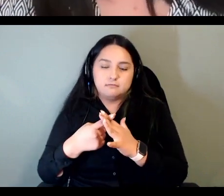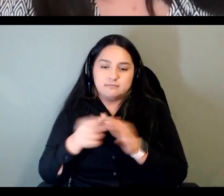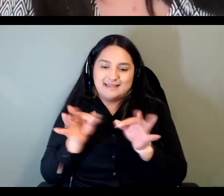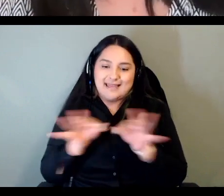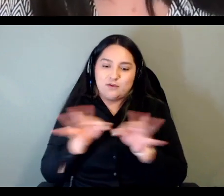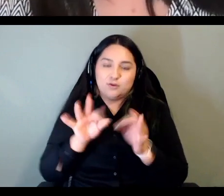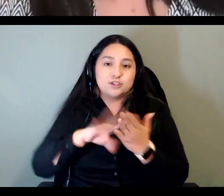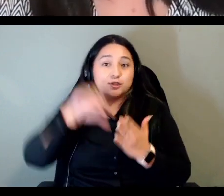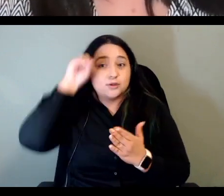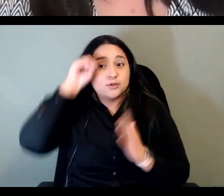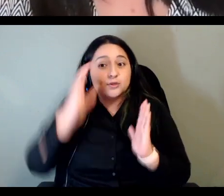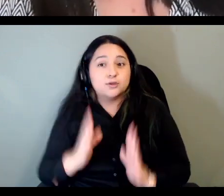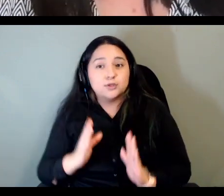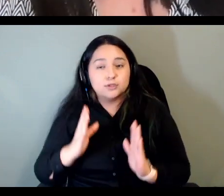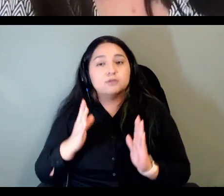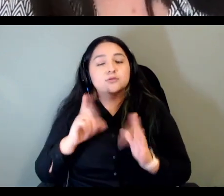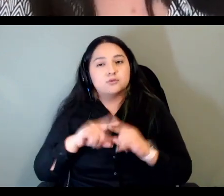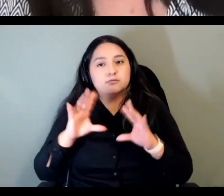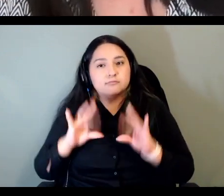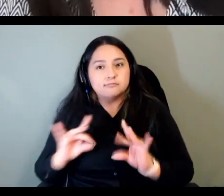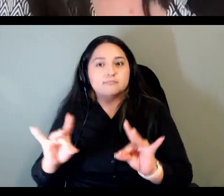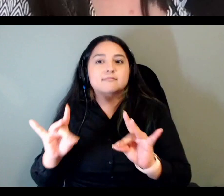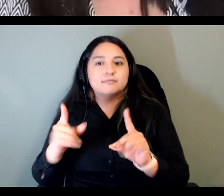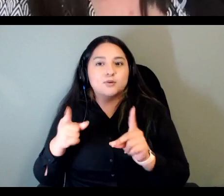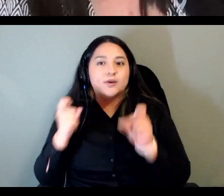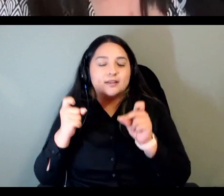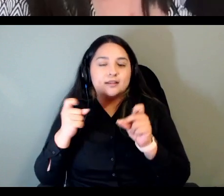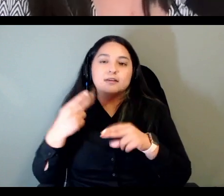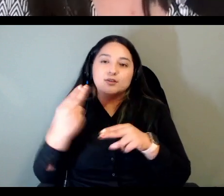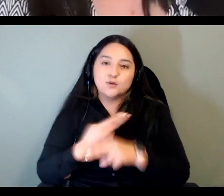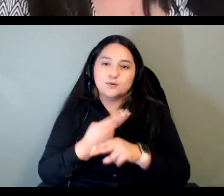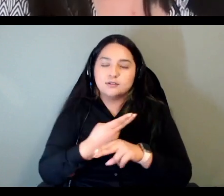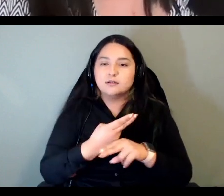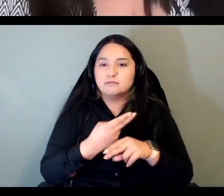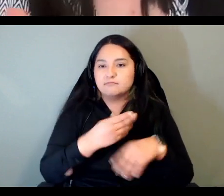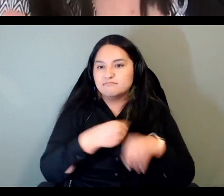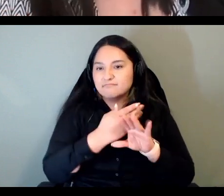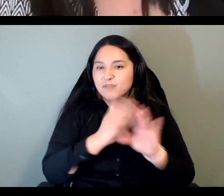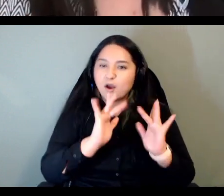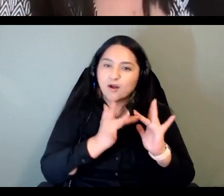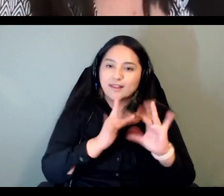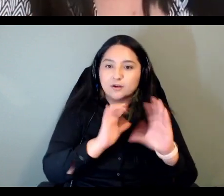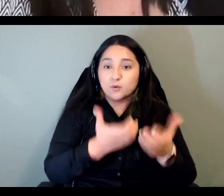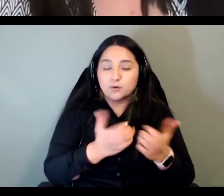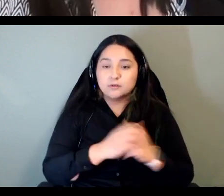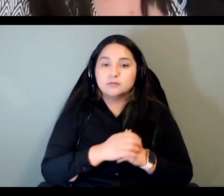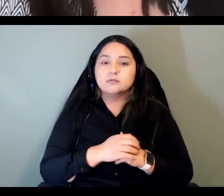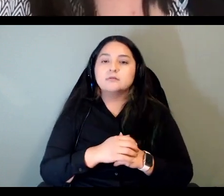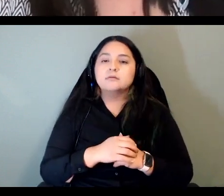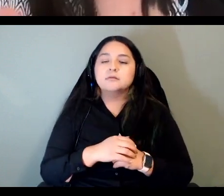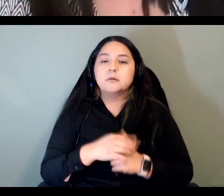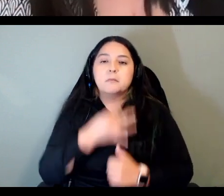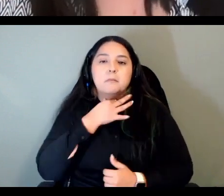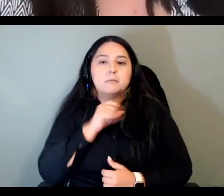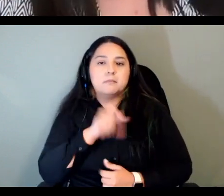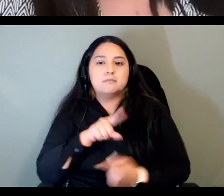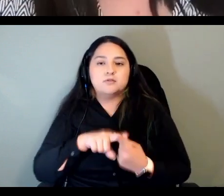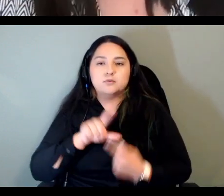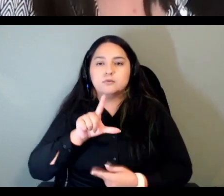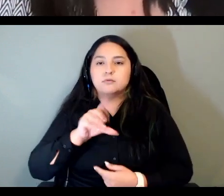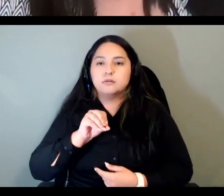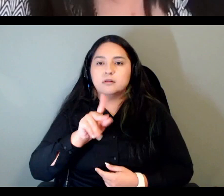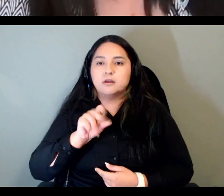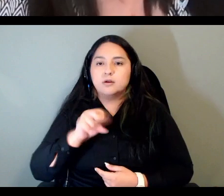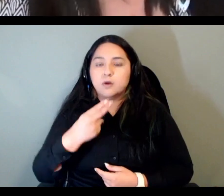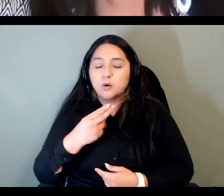fairly quickly, using an online course. And so Lokosh and Juliet, I wondered, what potential do you